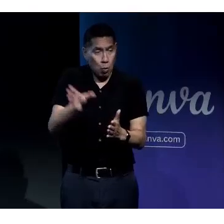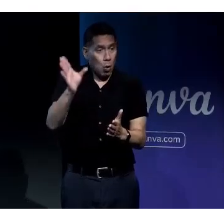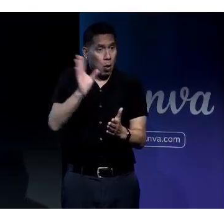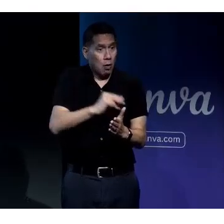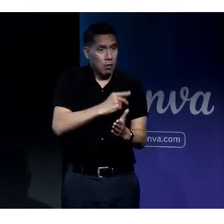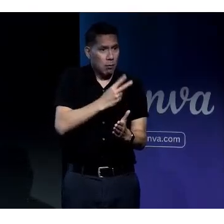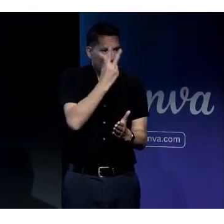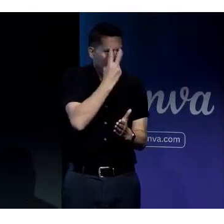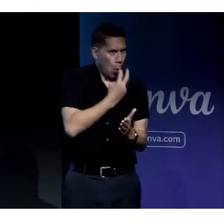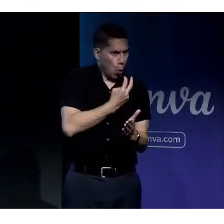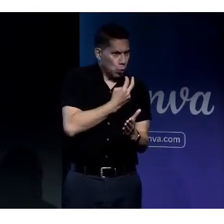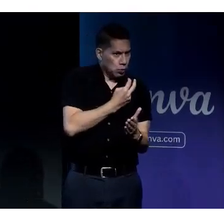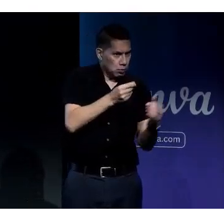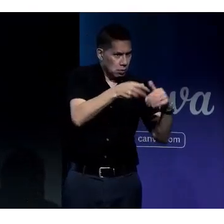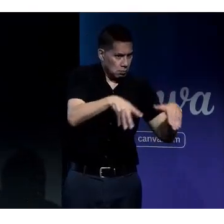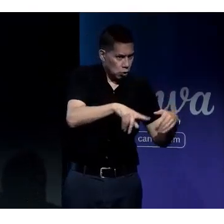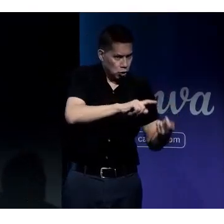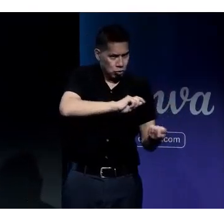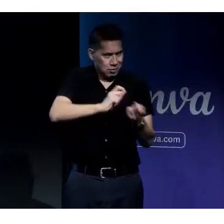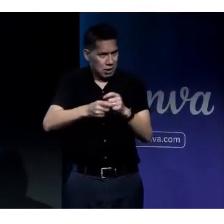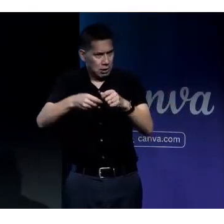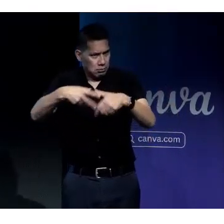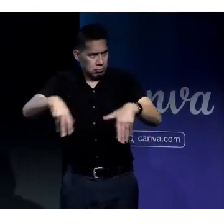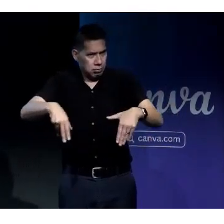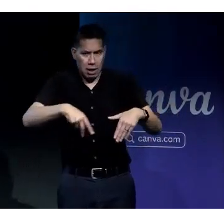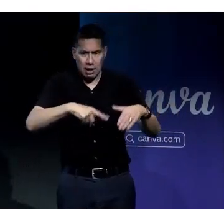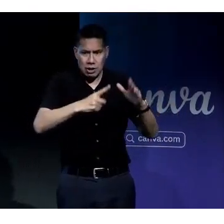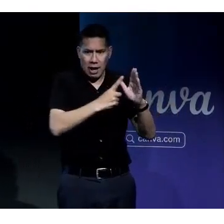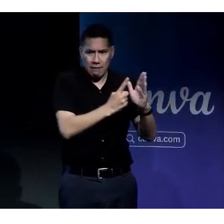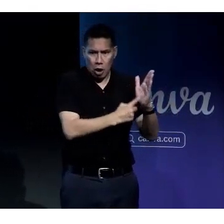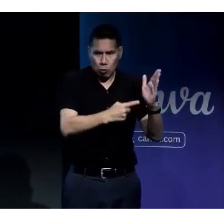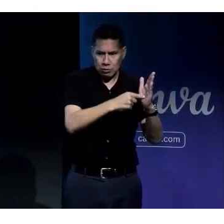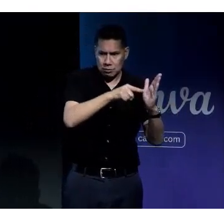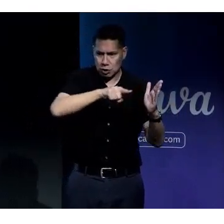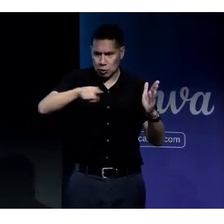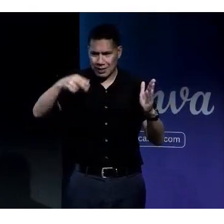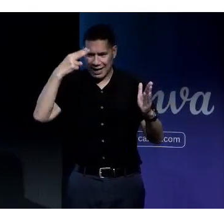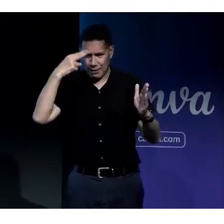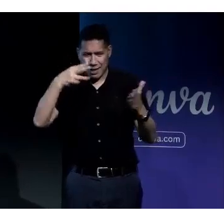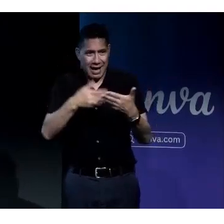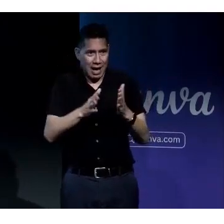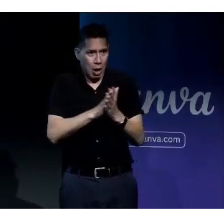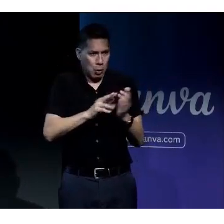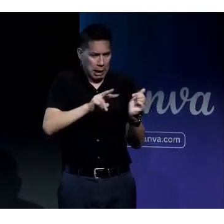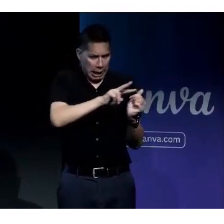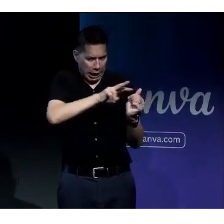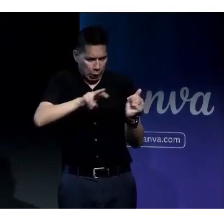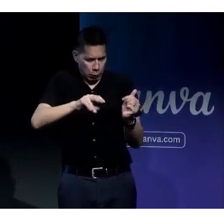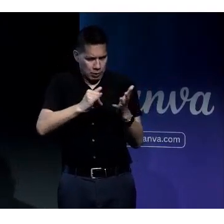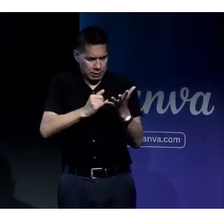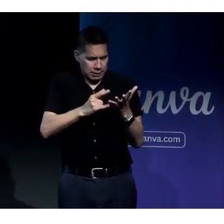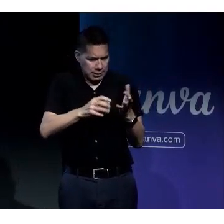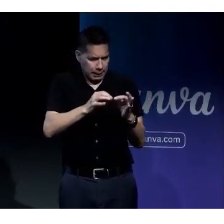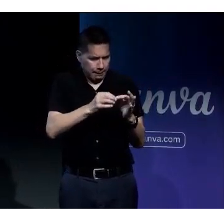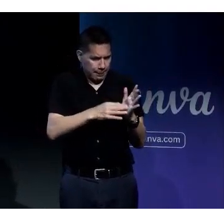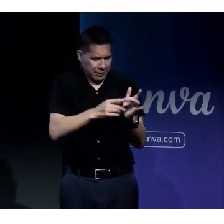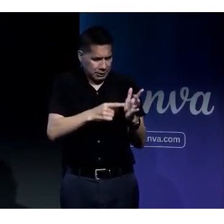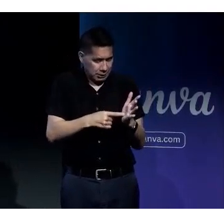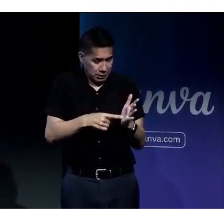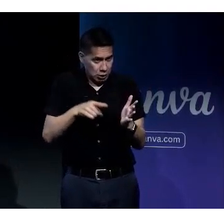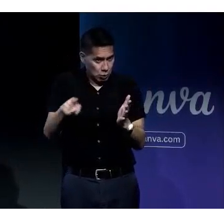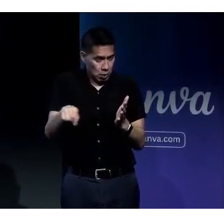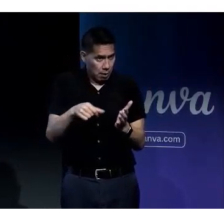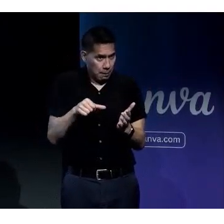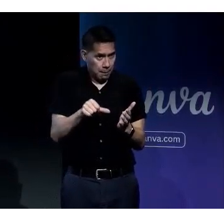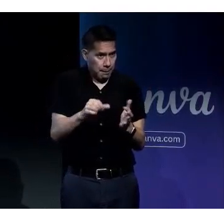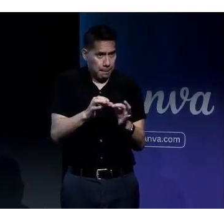alt attribute to the name, or input type equals submit to a button? Well, the accessibility